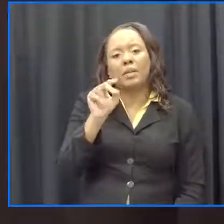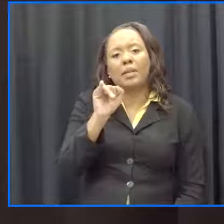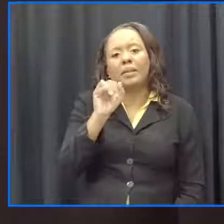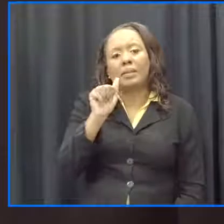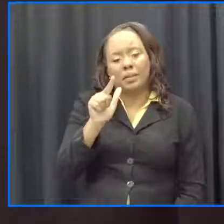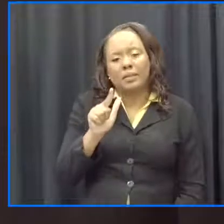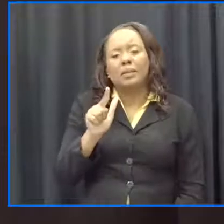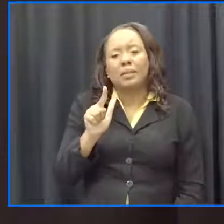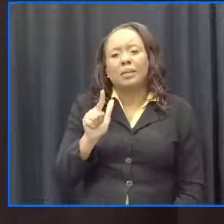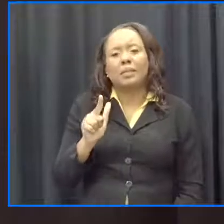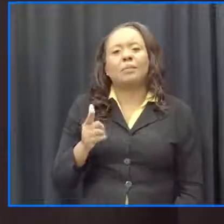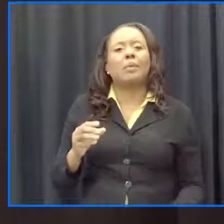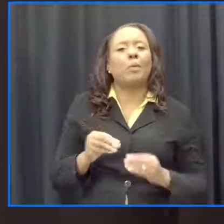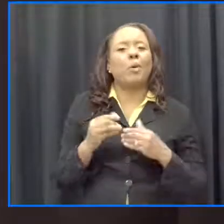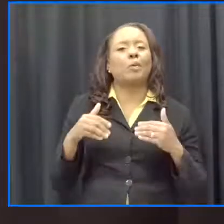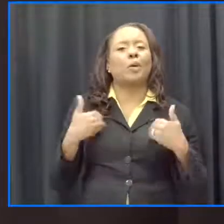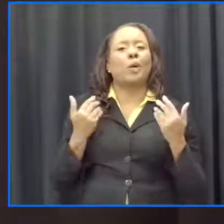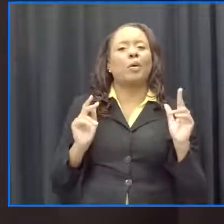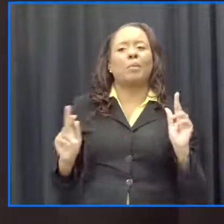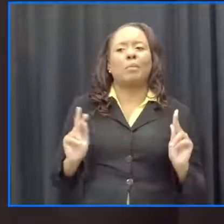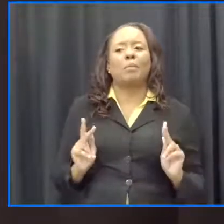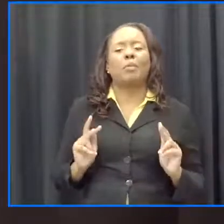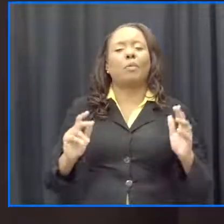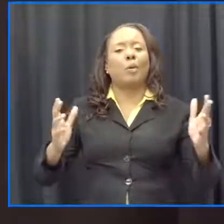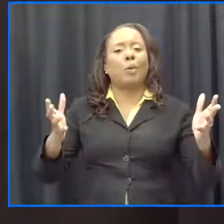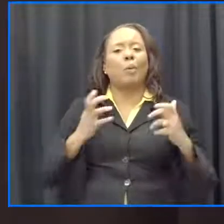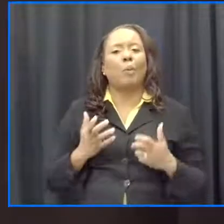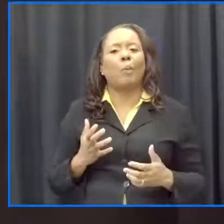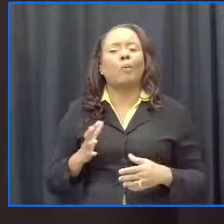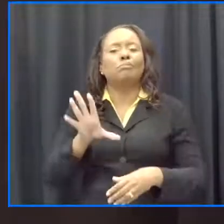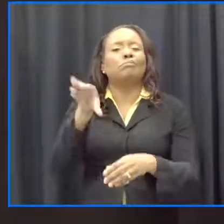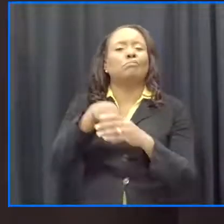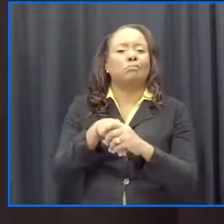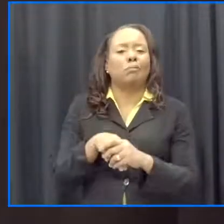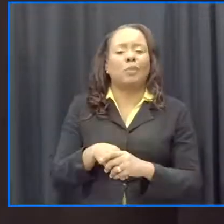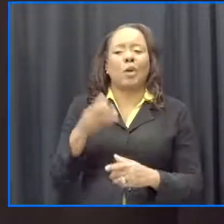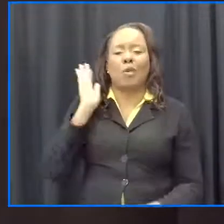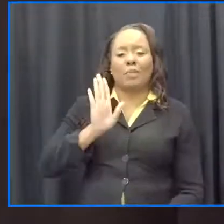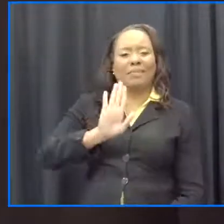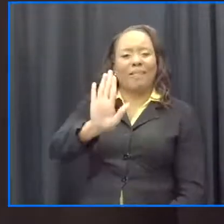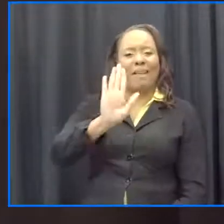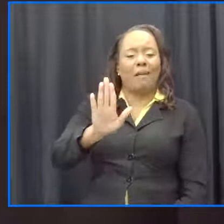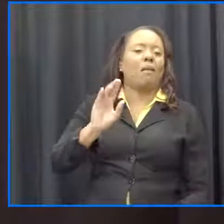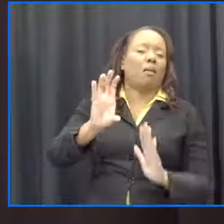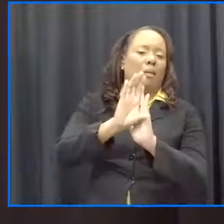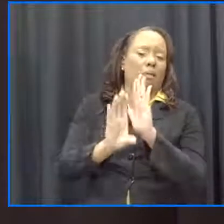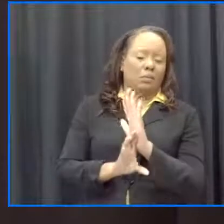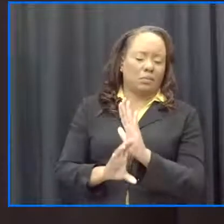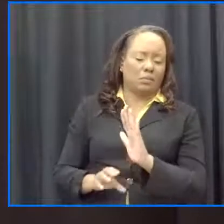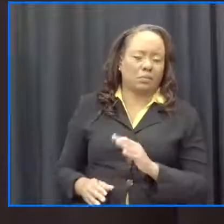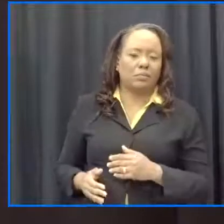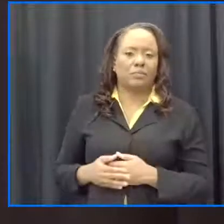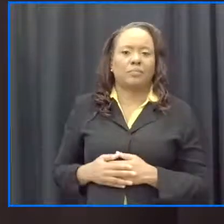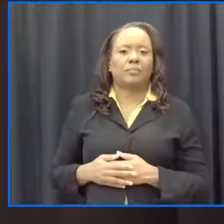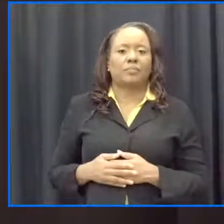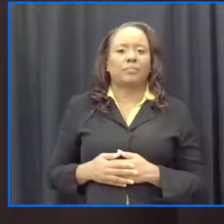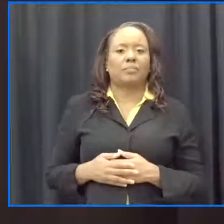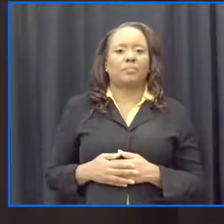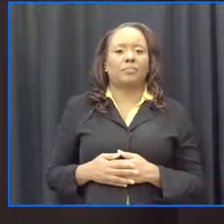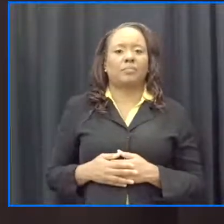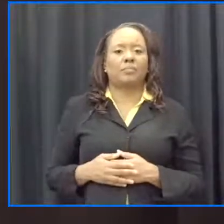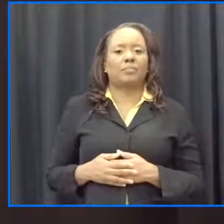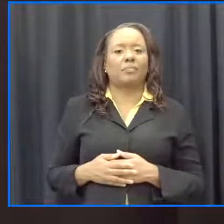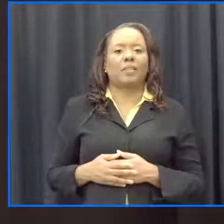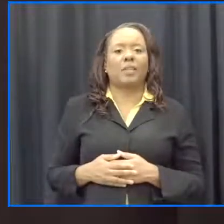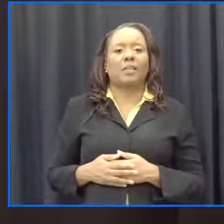perhaps need to be the most heard, since this will be their constitution. I doubt that they will come